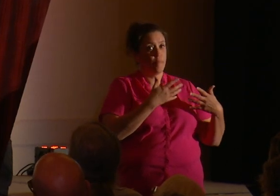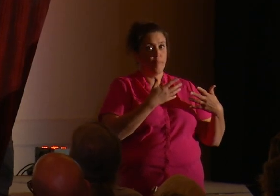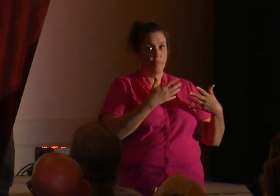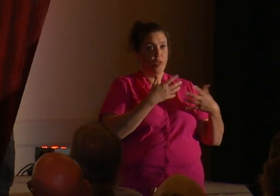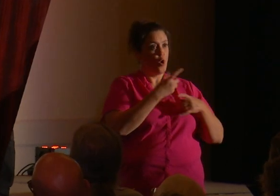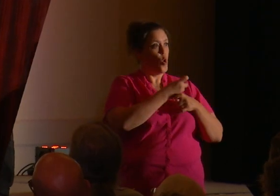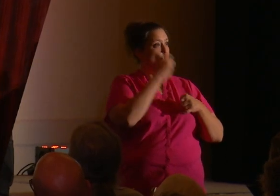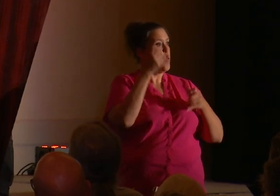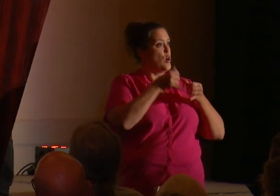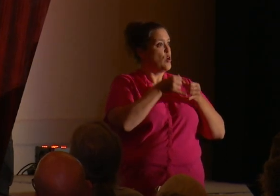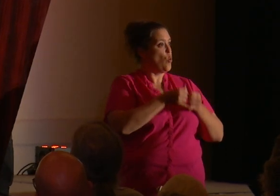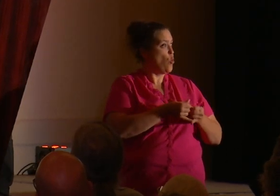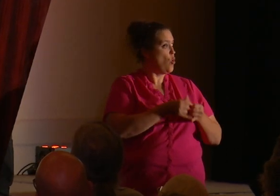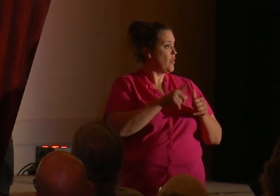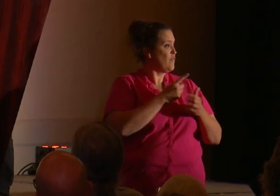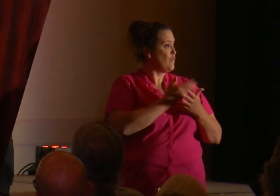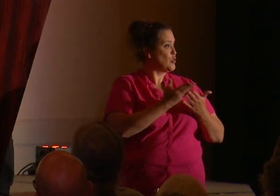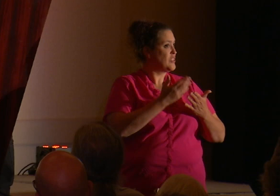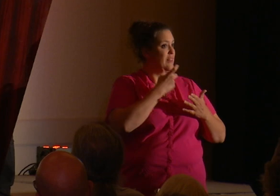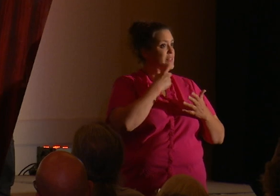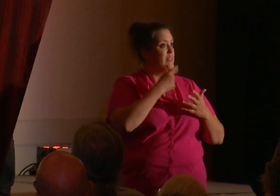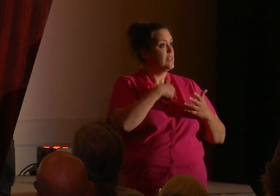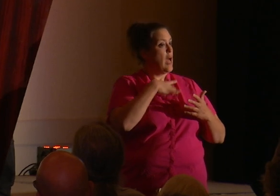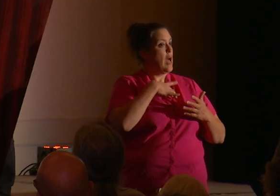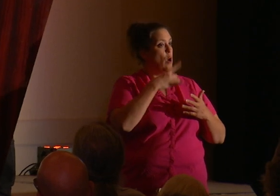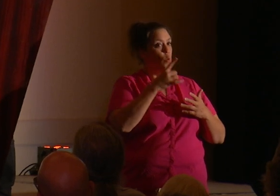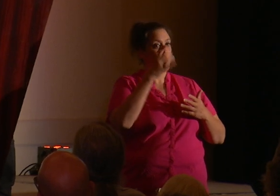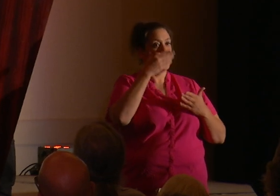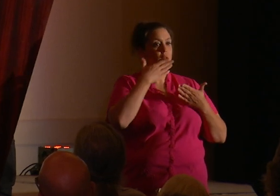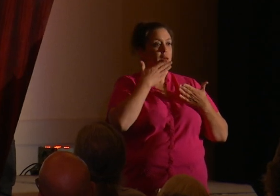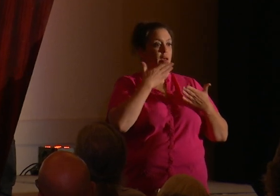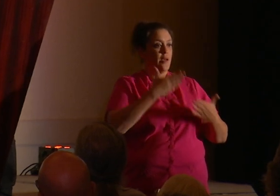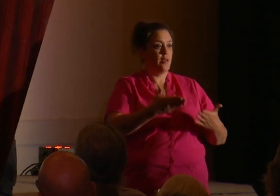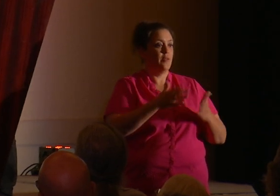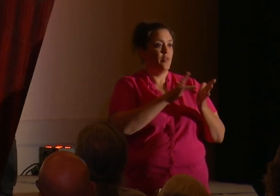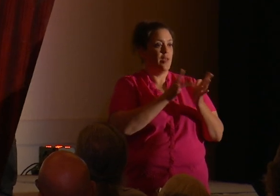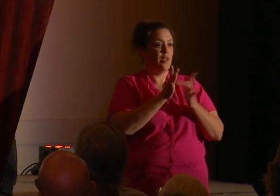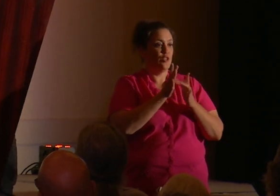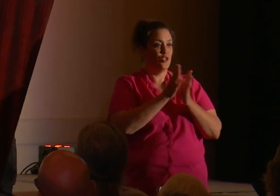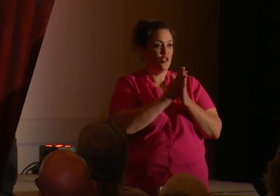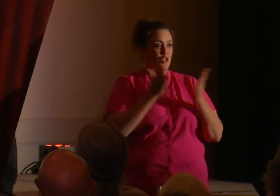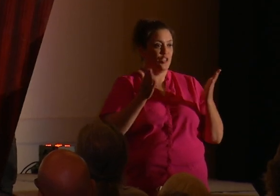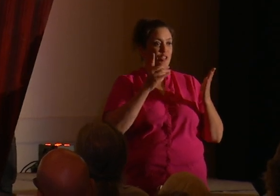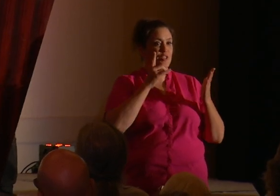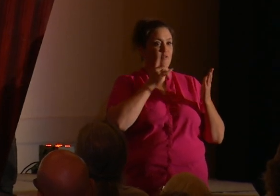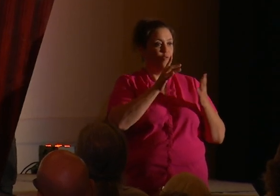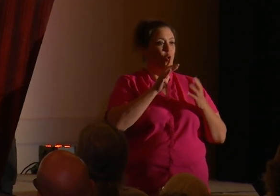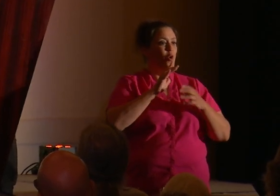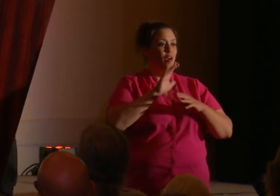award is go, I'd like to thank Jesus for the single Beat My Mama in Her Face. You know, thank